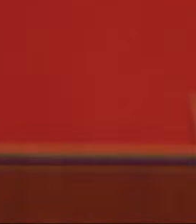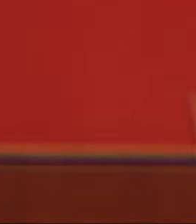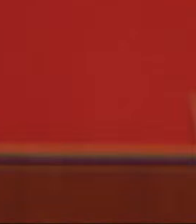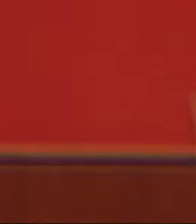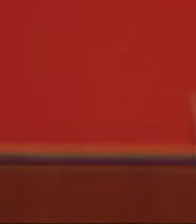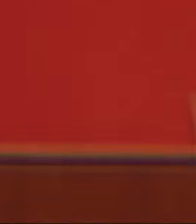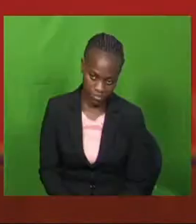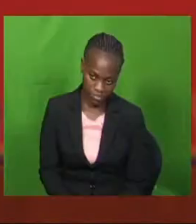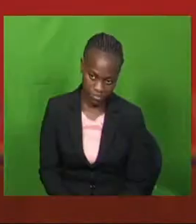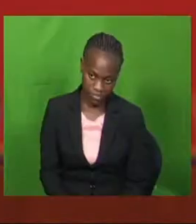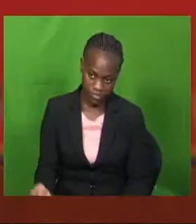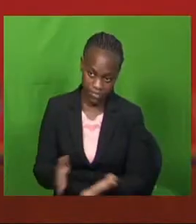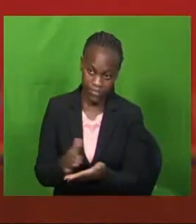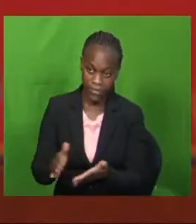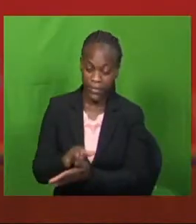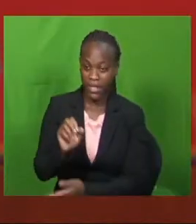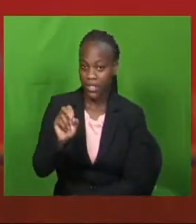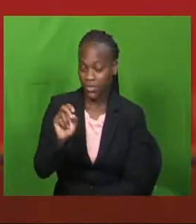page 12.